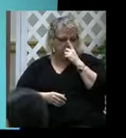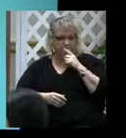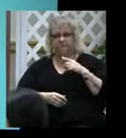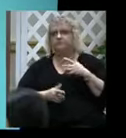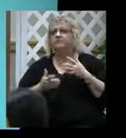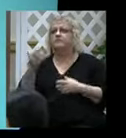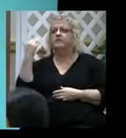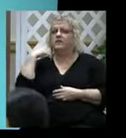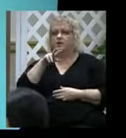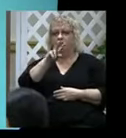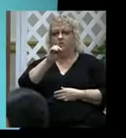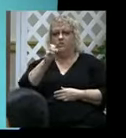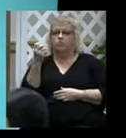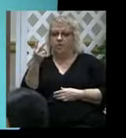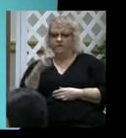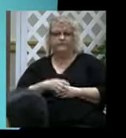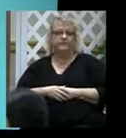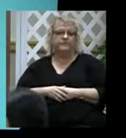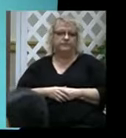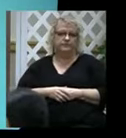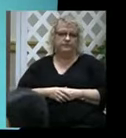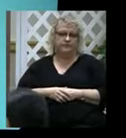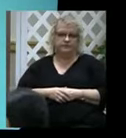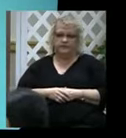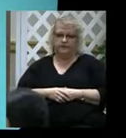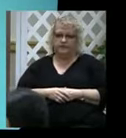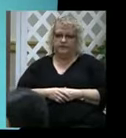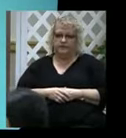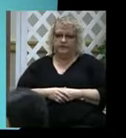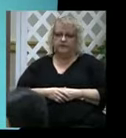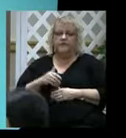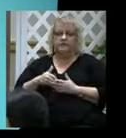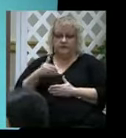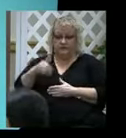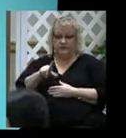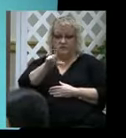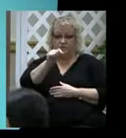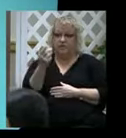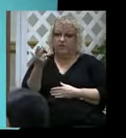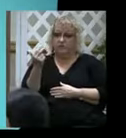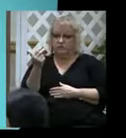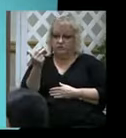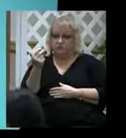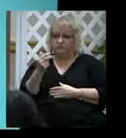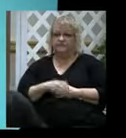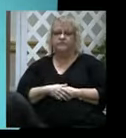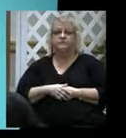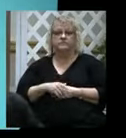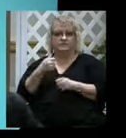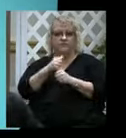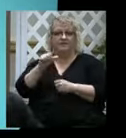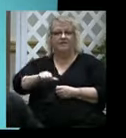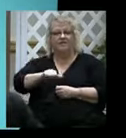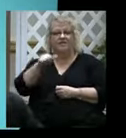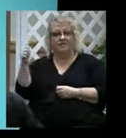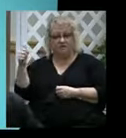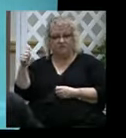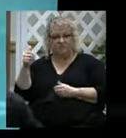in 2012. So then in 2013, we